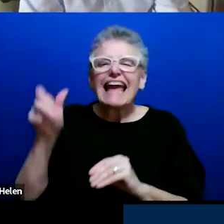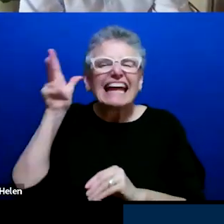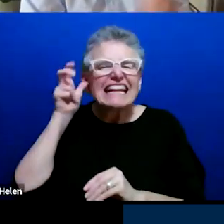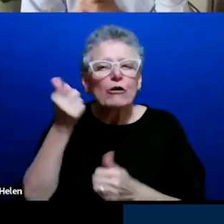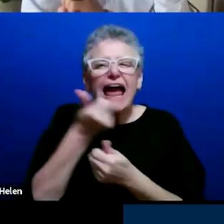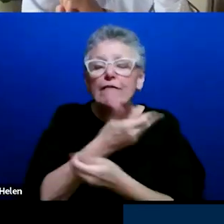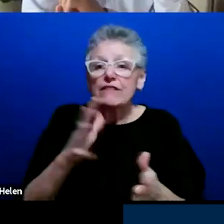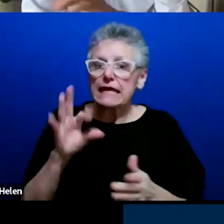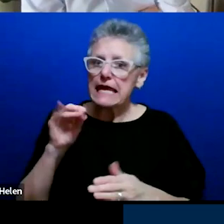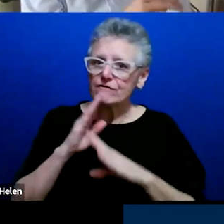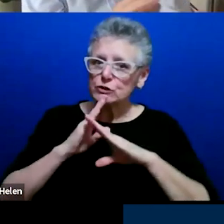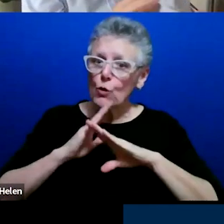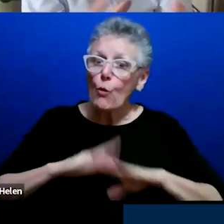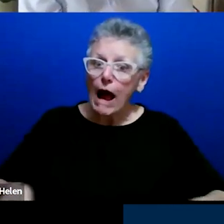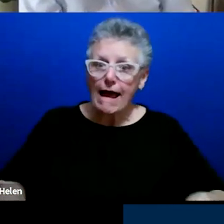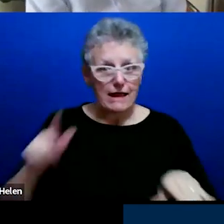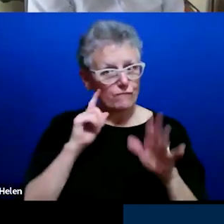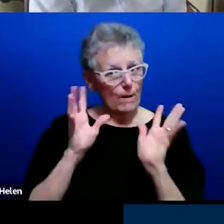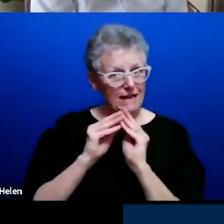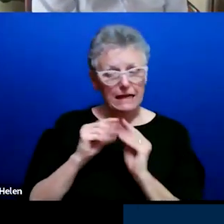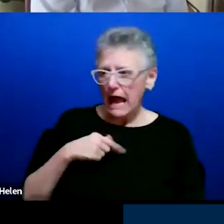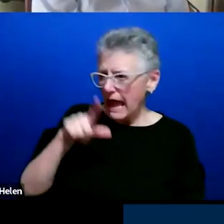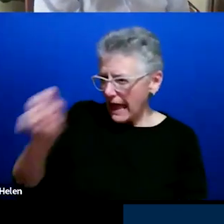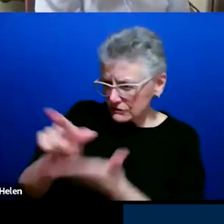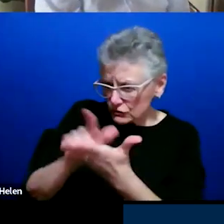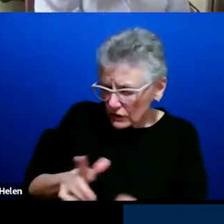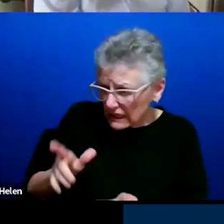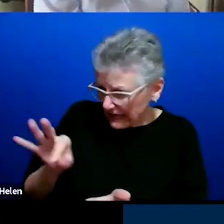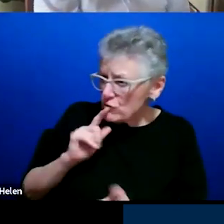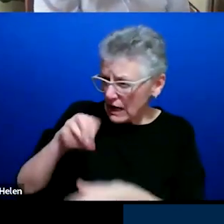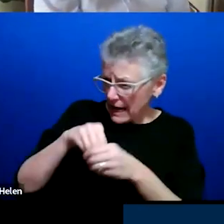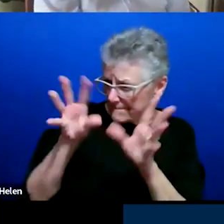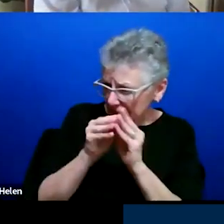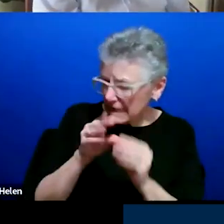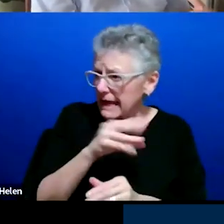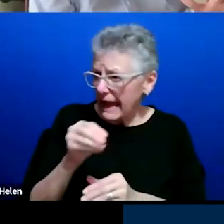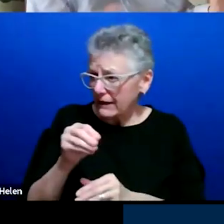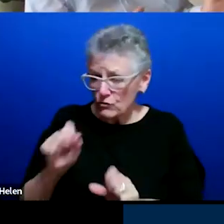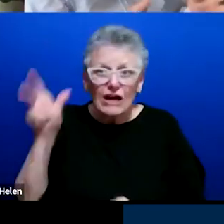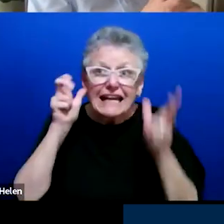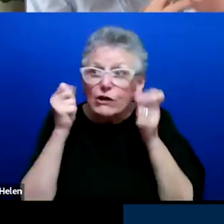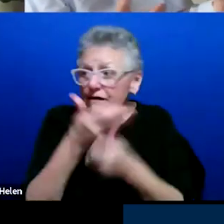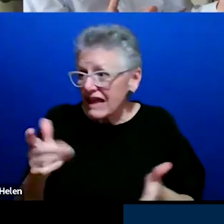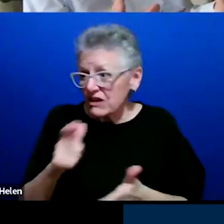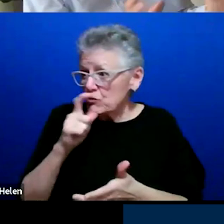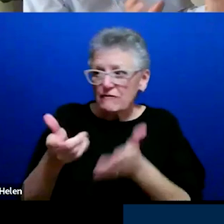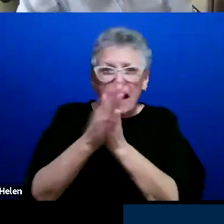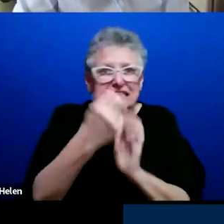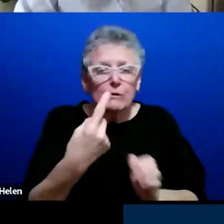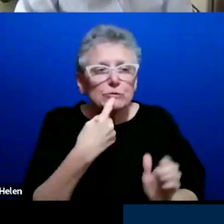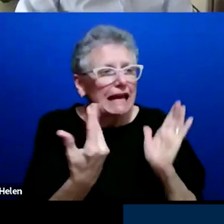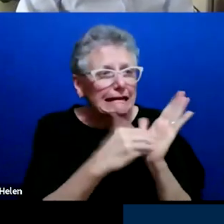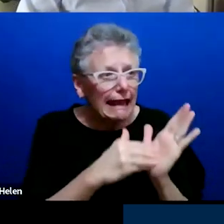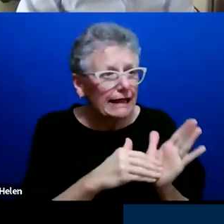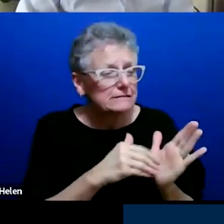everything in quiet in like a meeting. And I asked him, I said, if you were in a meeting and you can hear everything, you don't have to ask anyone to repeat